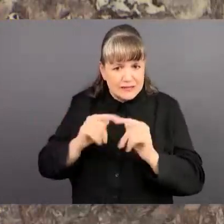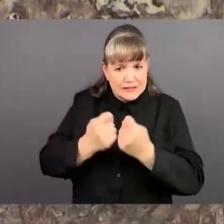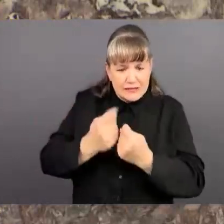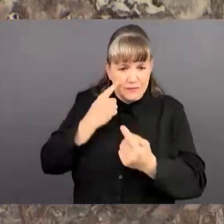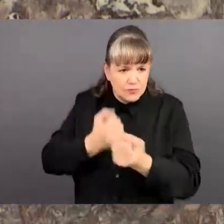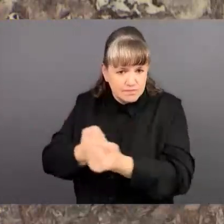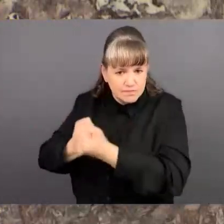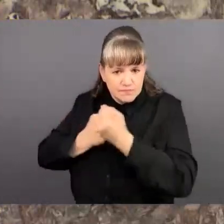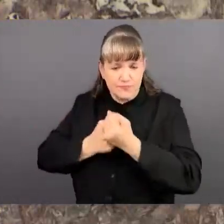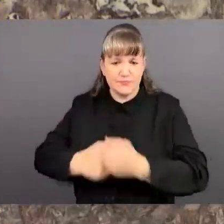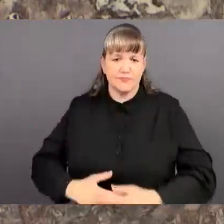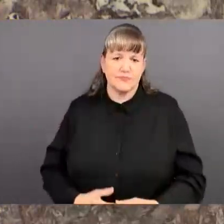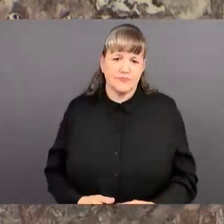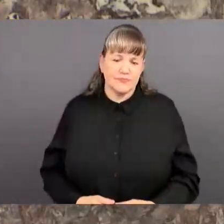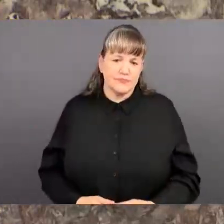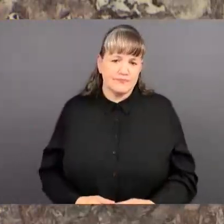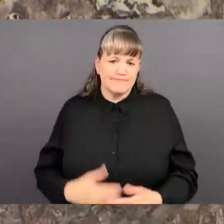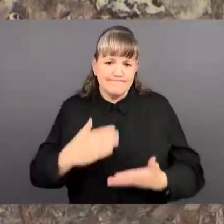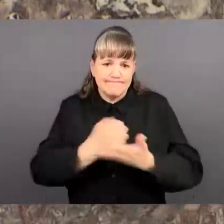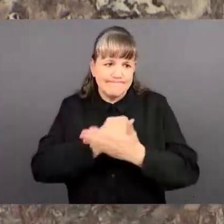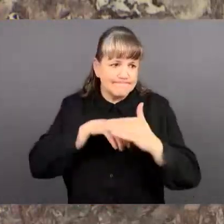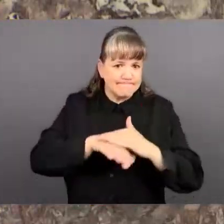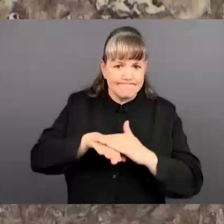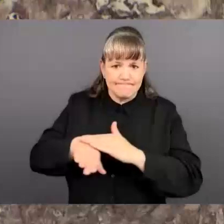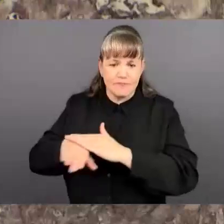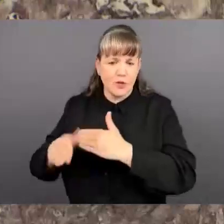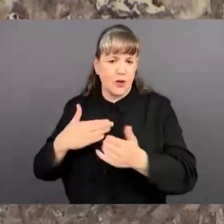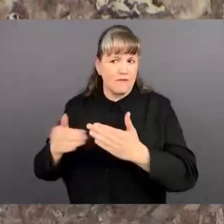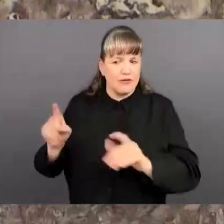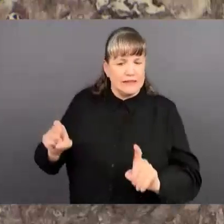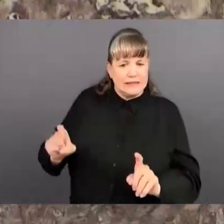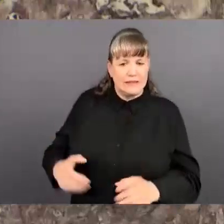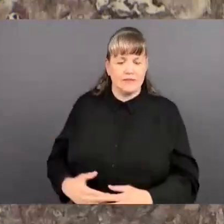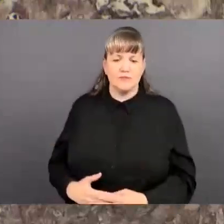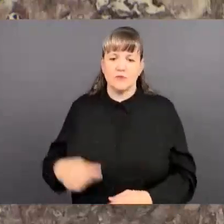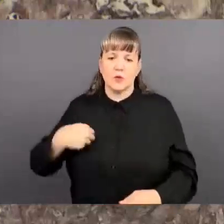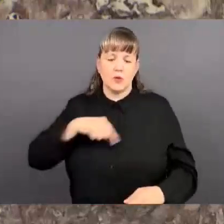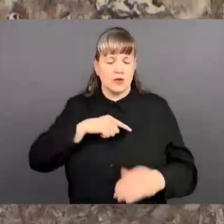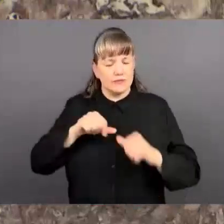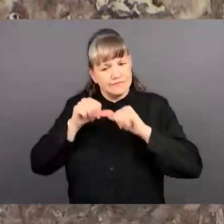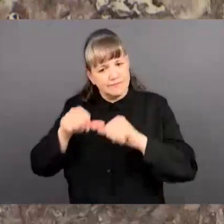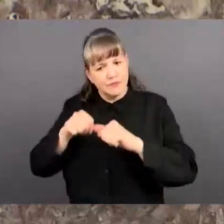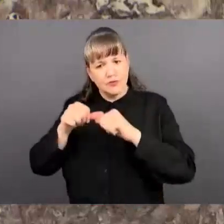and why we will continue to do everything that we can to support these people. Thank you, Mr. Speaker.